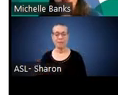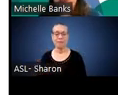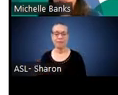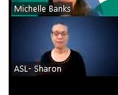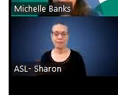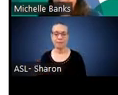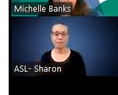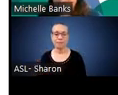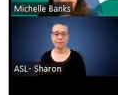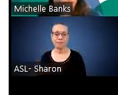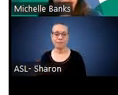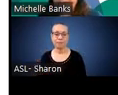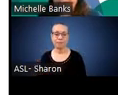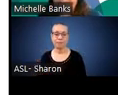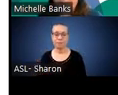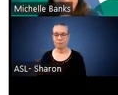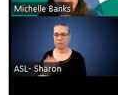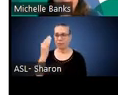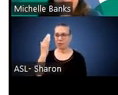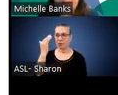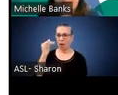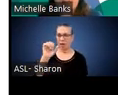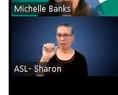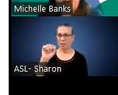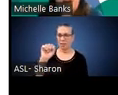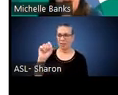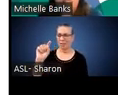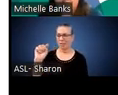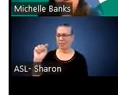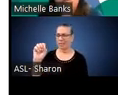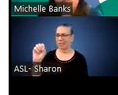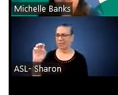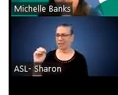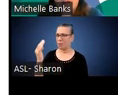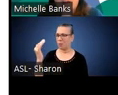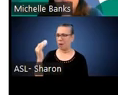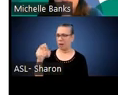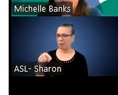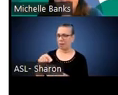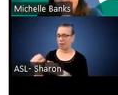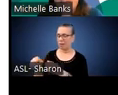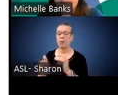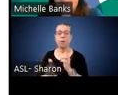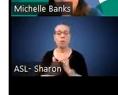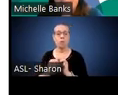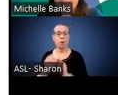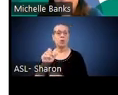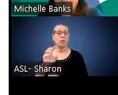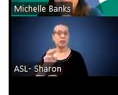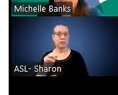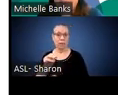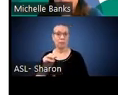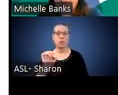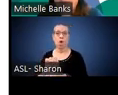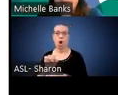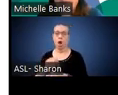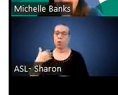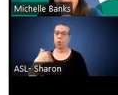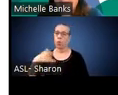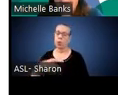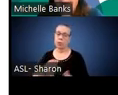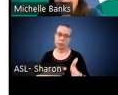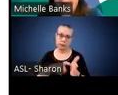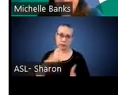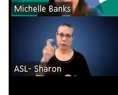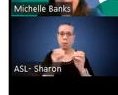So why are we so focused on STEM careers? Most STEM jobs are in high demand, but they're suffering from a